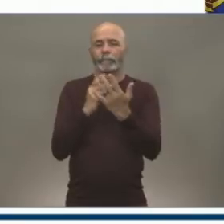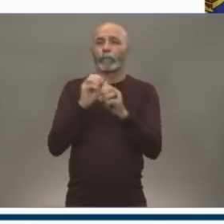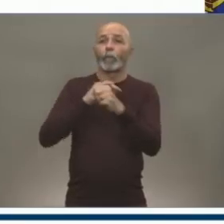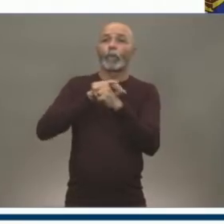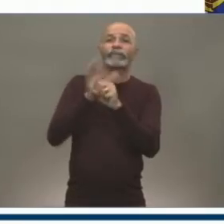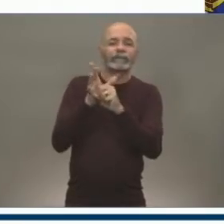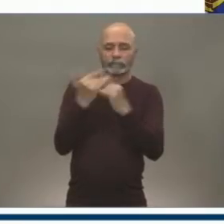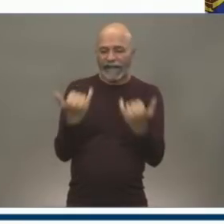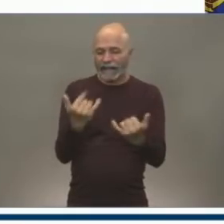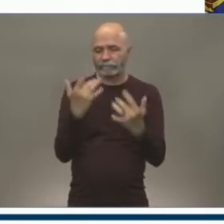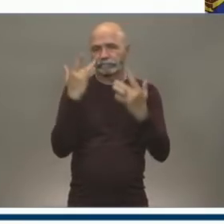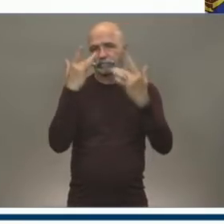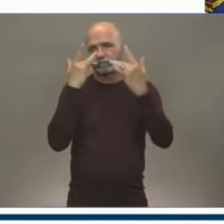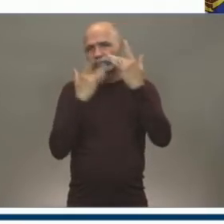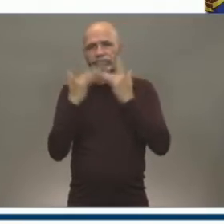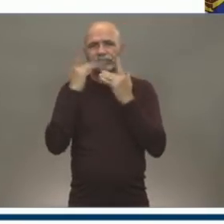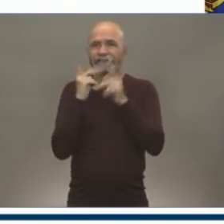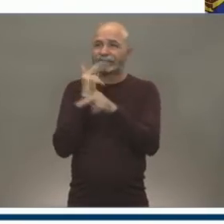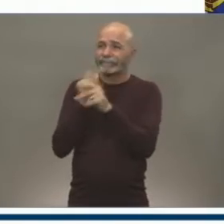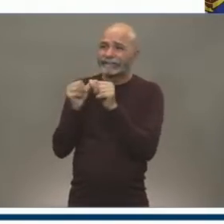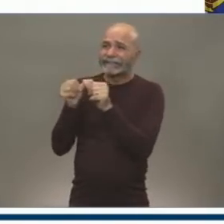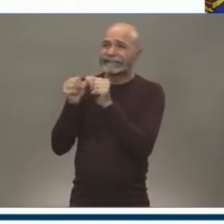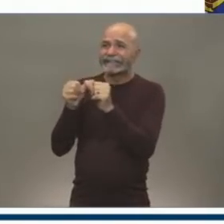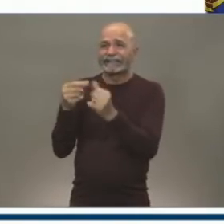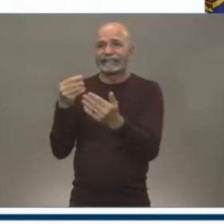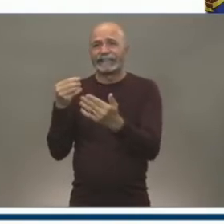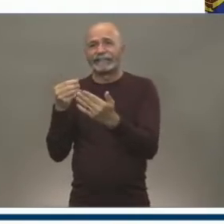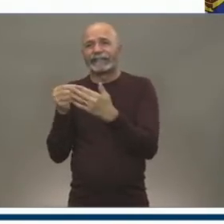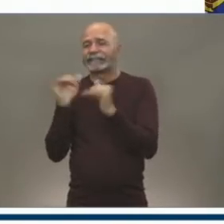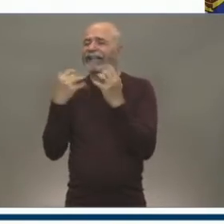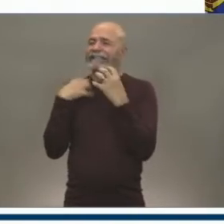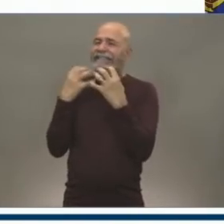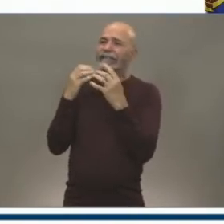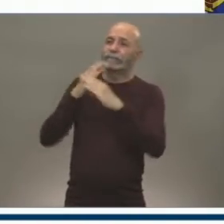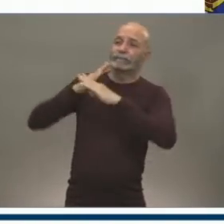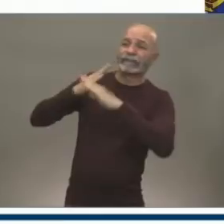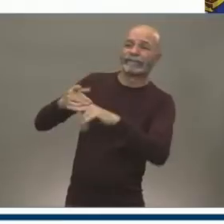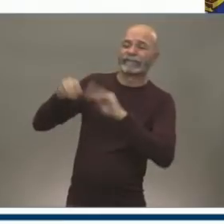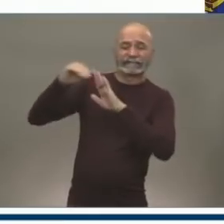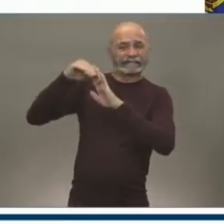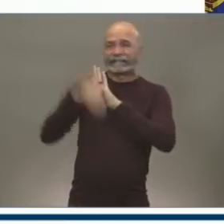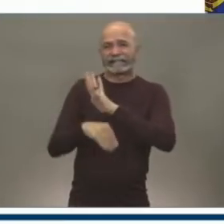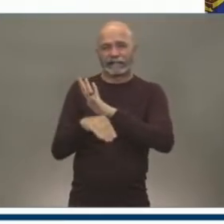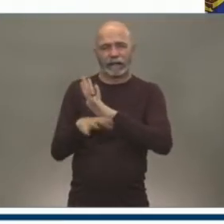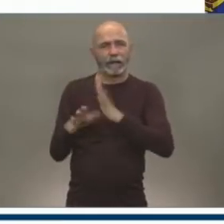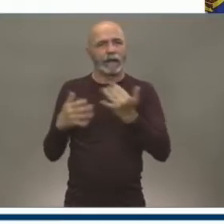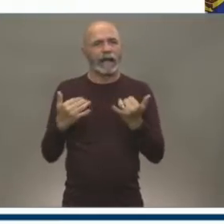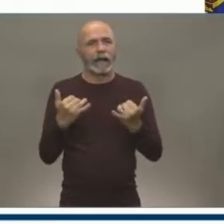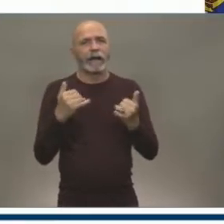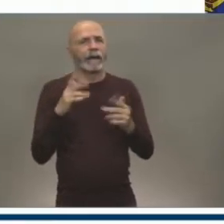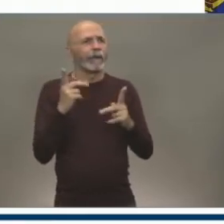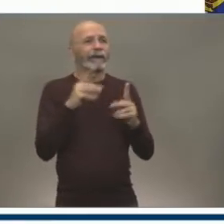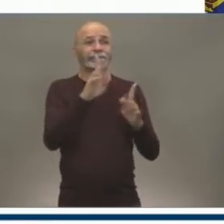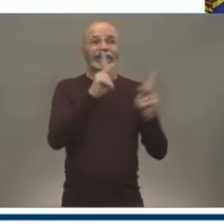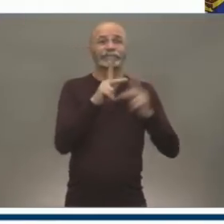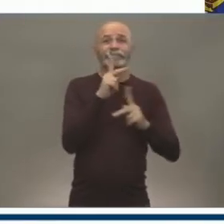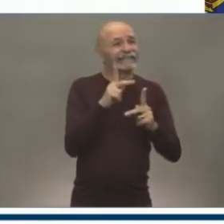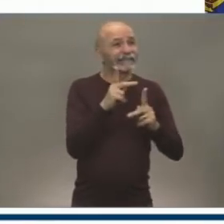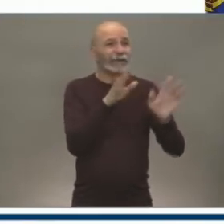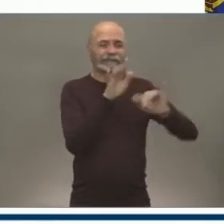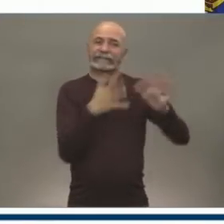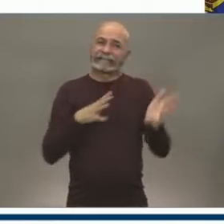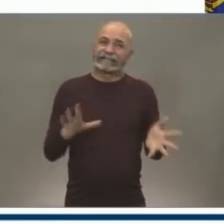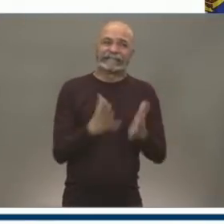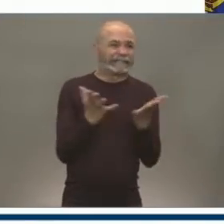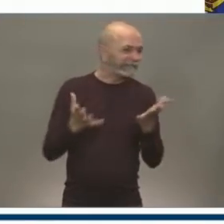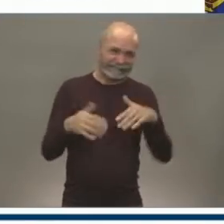small retail shops in Nova Scotia, as you're encouraging people to avoid shopping and staying home. Last time when I asked you about small business